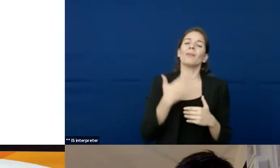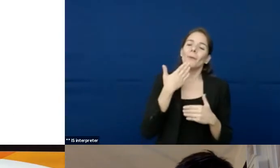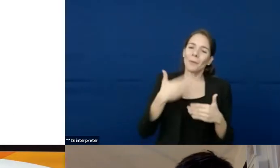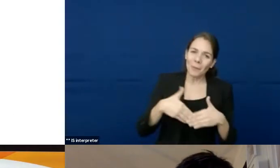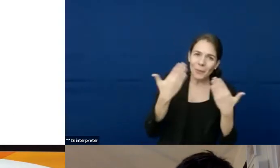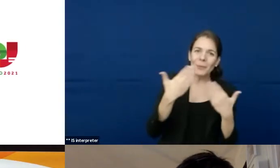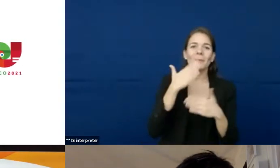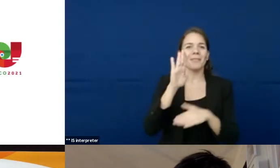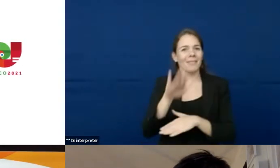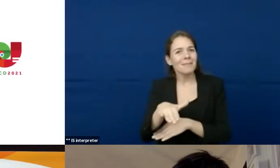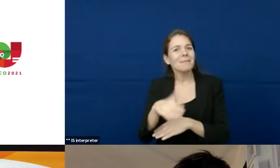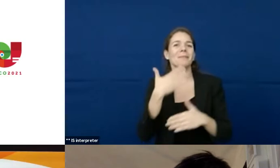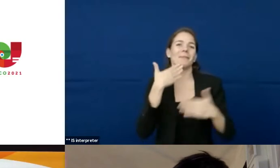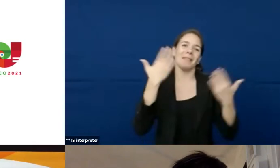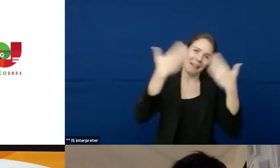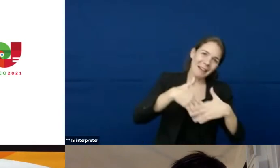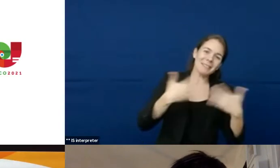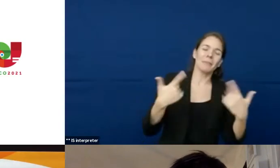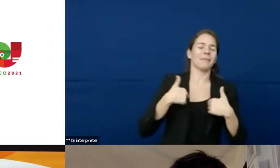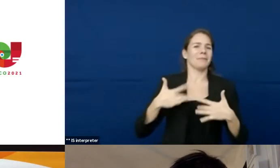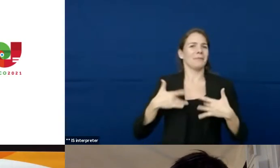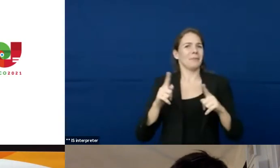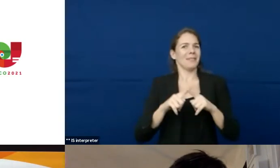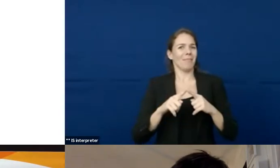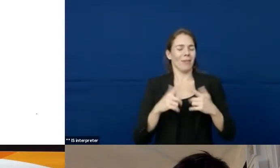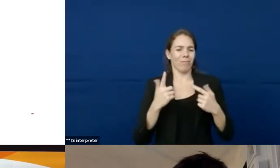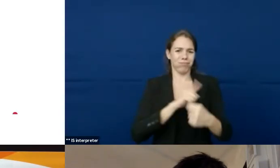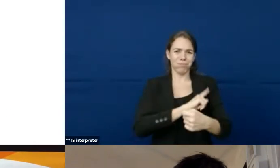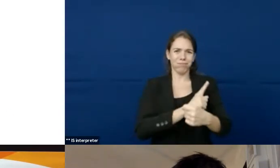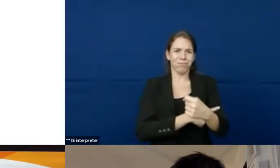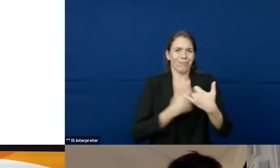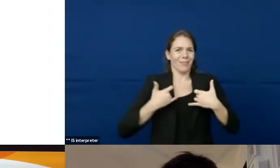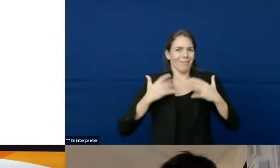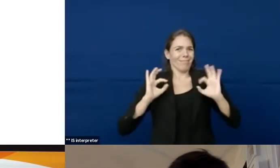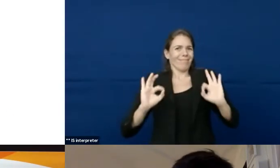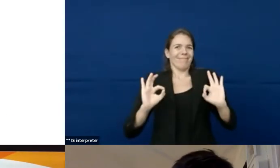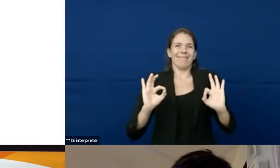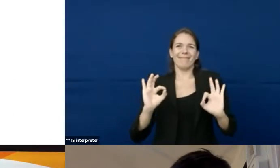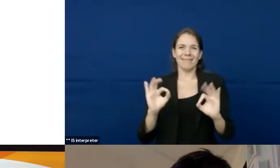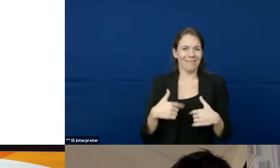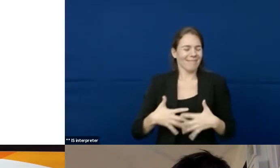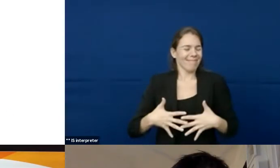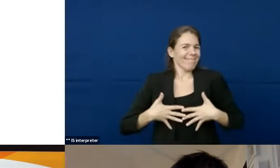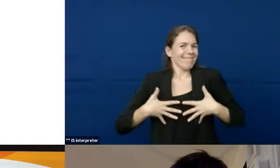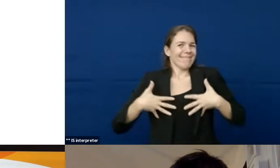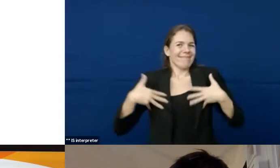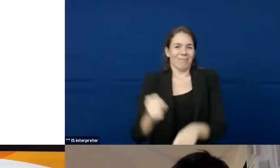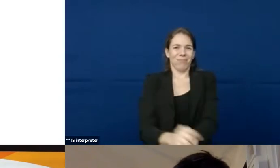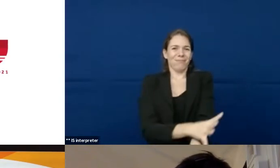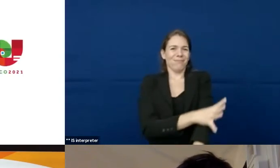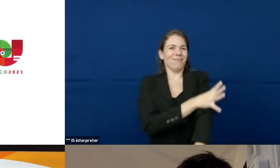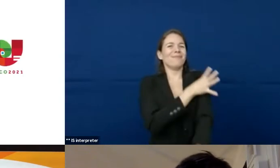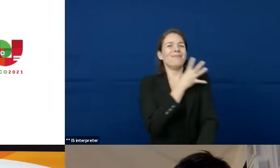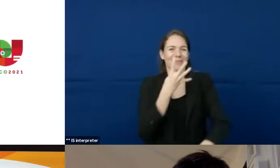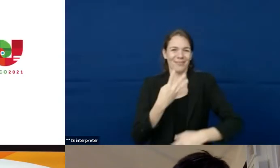lot about how excited that I am that despite all of the challenges we have and are still facing, the forum is taking the